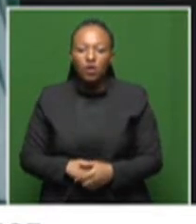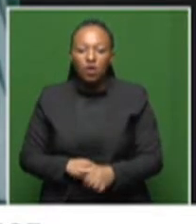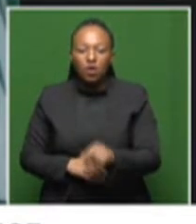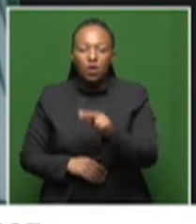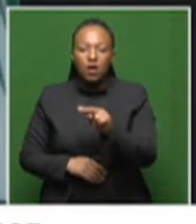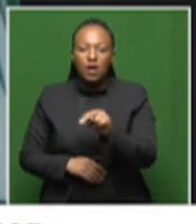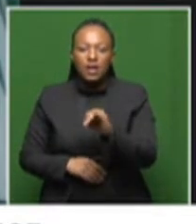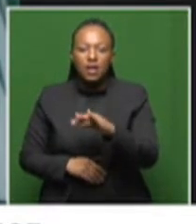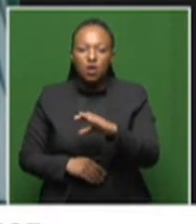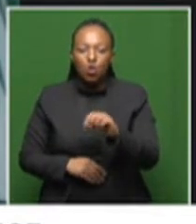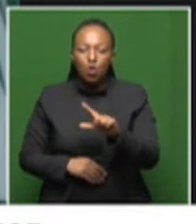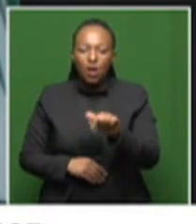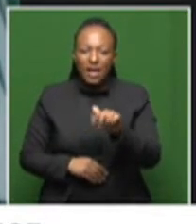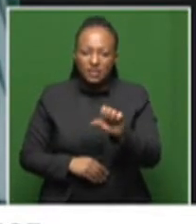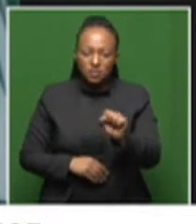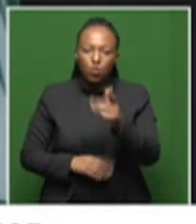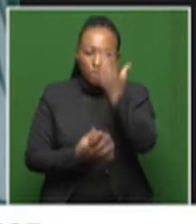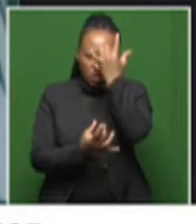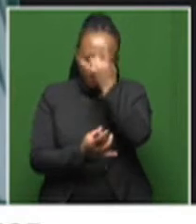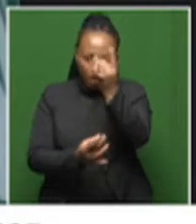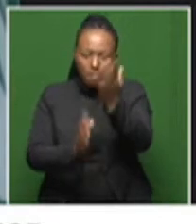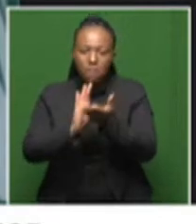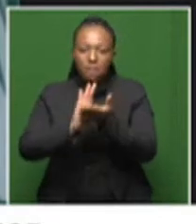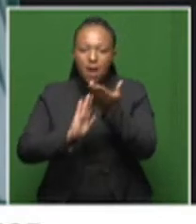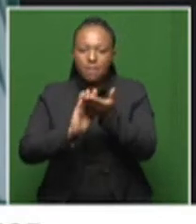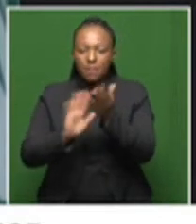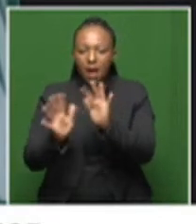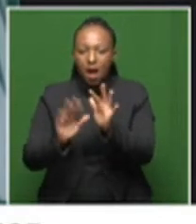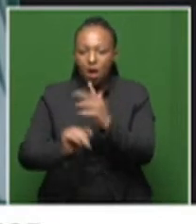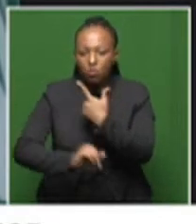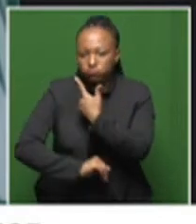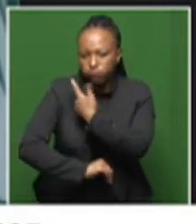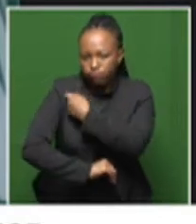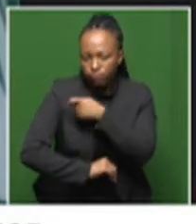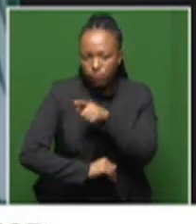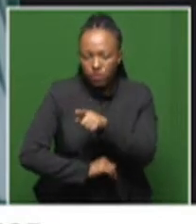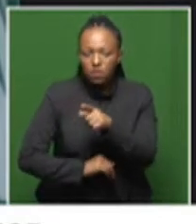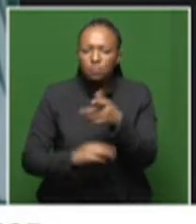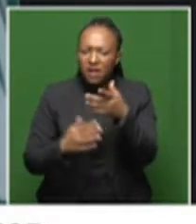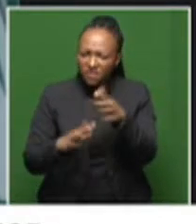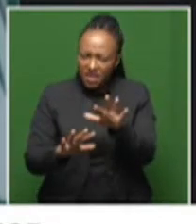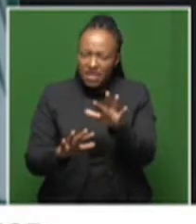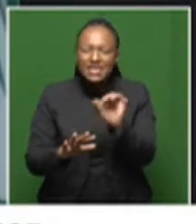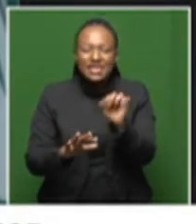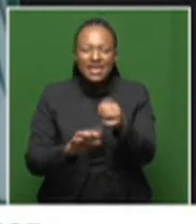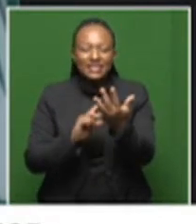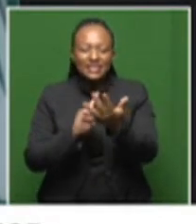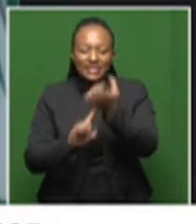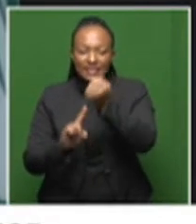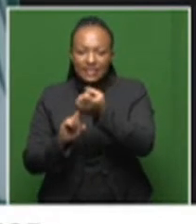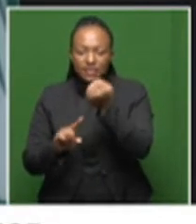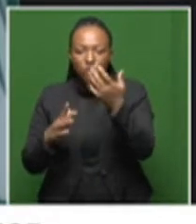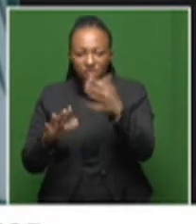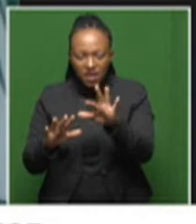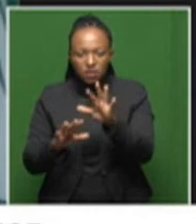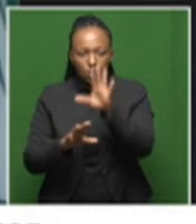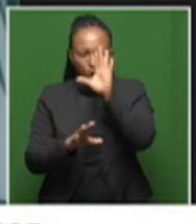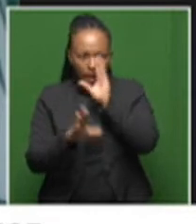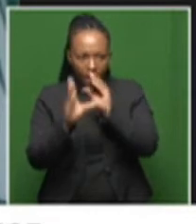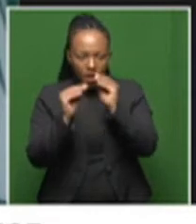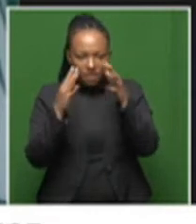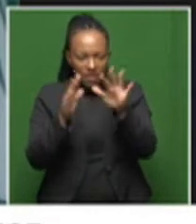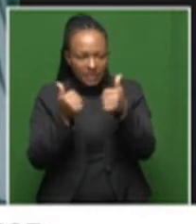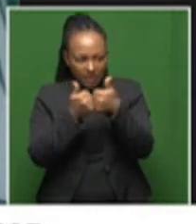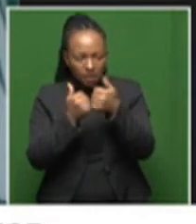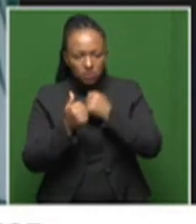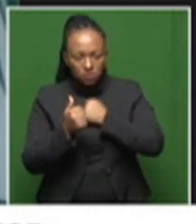on the progress of the vaccination program. And as I say, we have made strides, we have learned lessons when we started